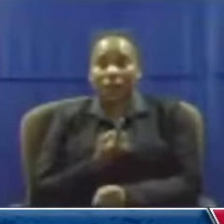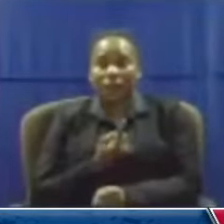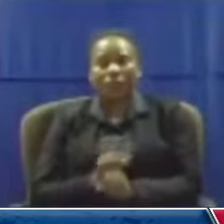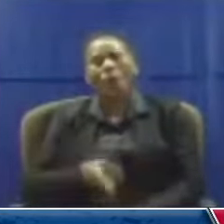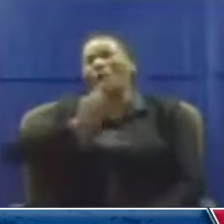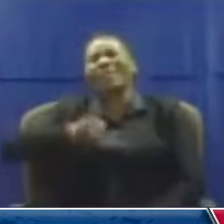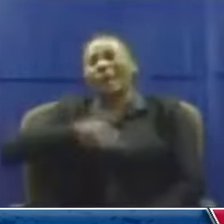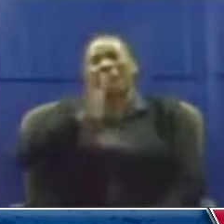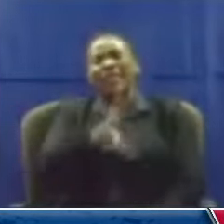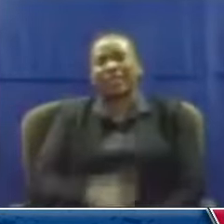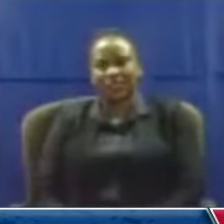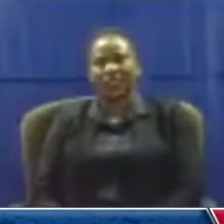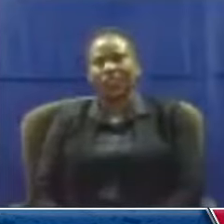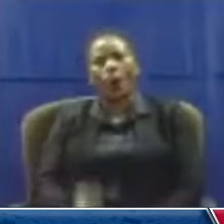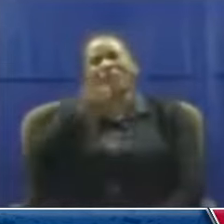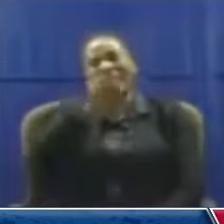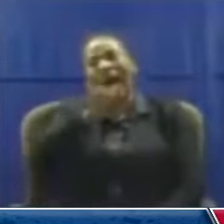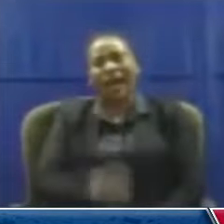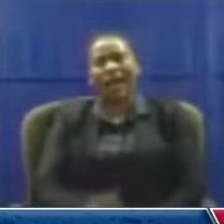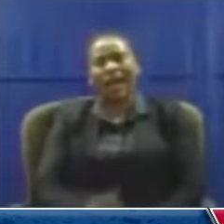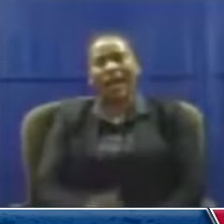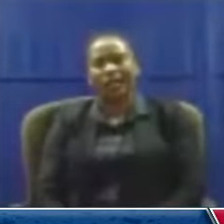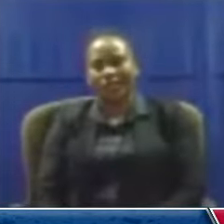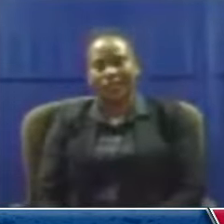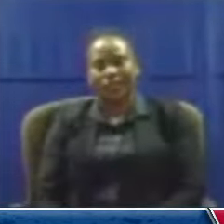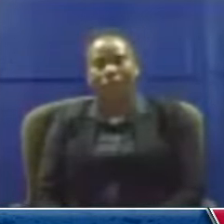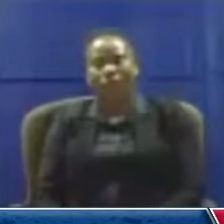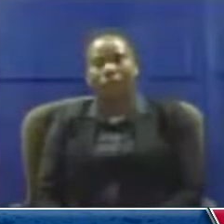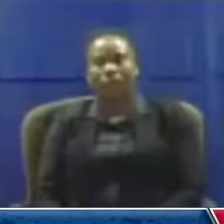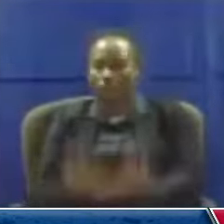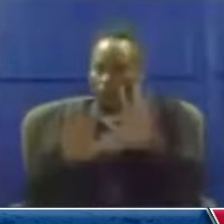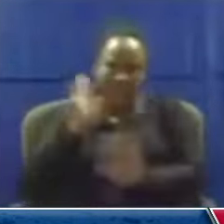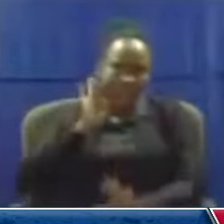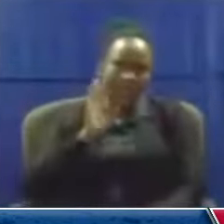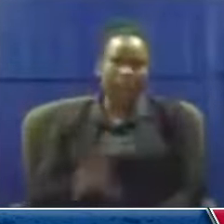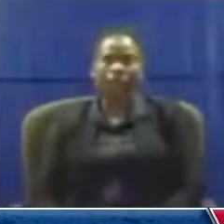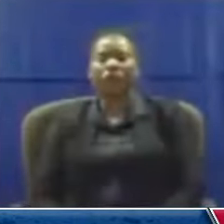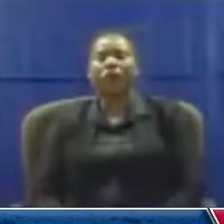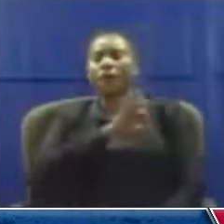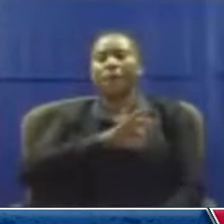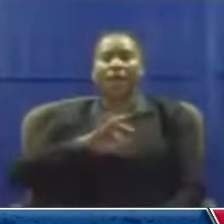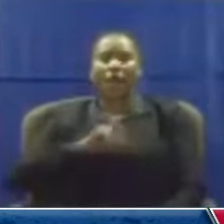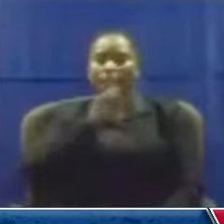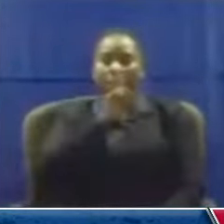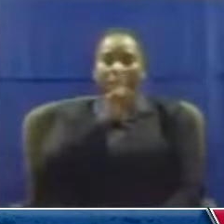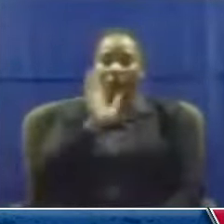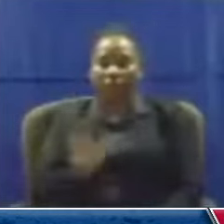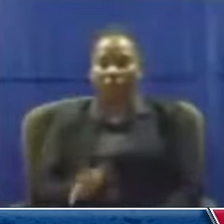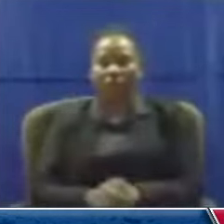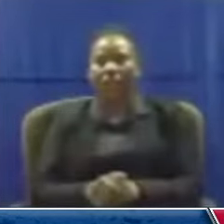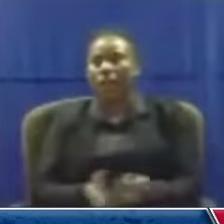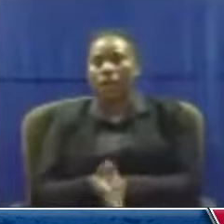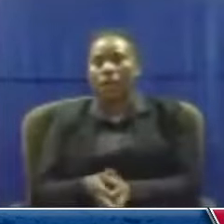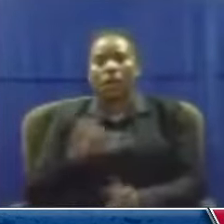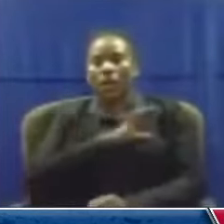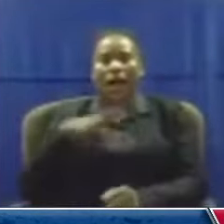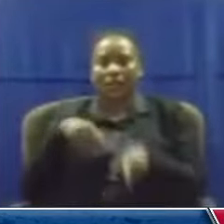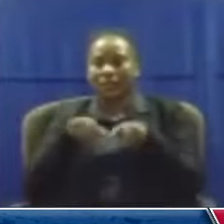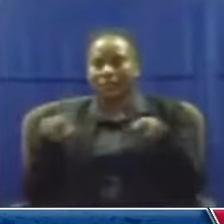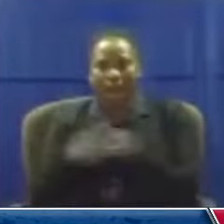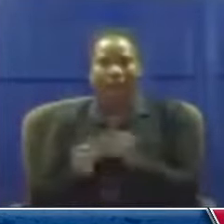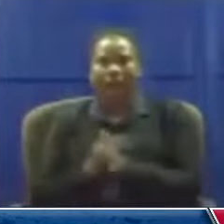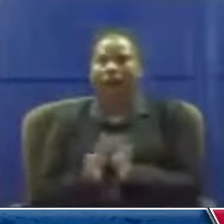Order, man, order. City officials have switched off their phones. The mayor's gone AWOL. Your councillors are telling panicked residents